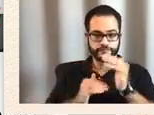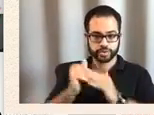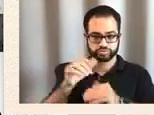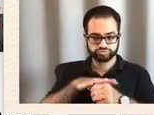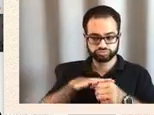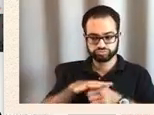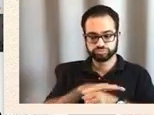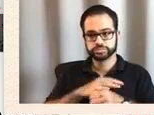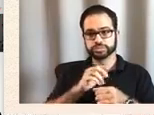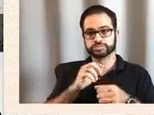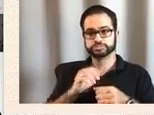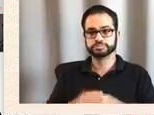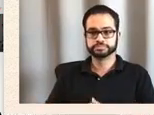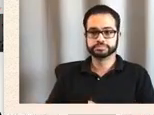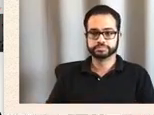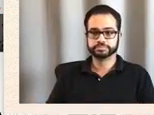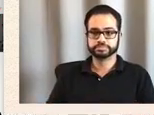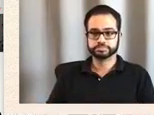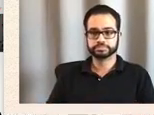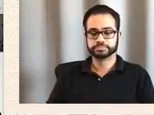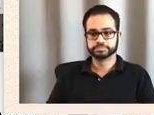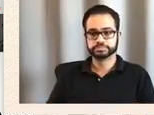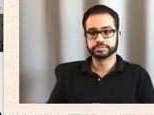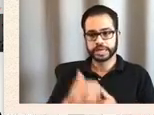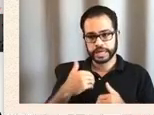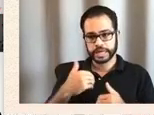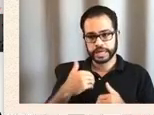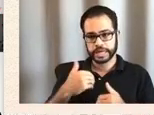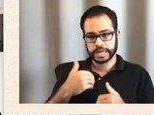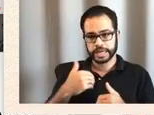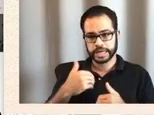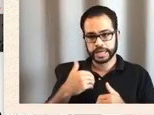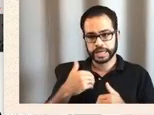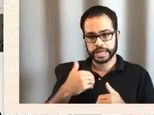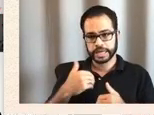Well said. there are ways of doing that.